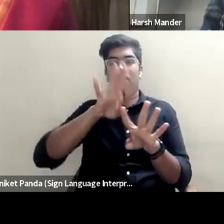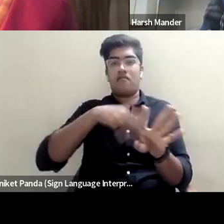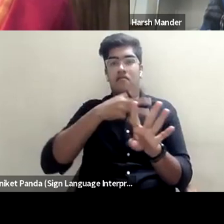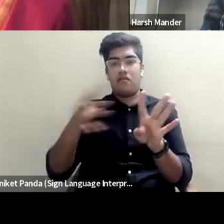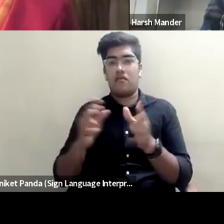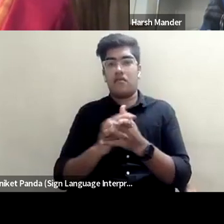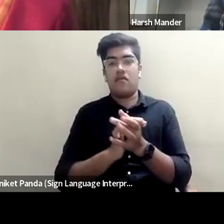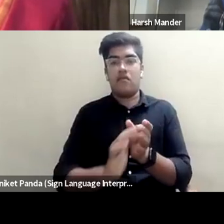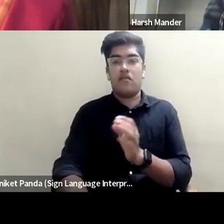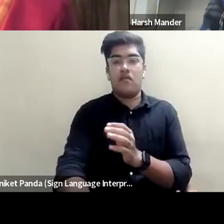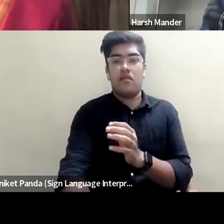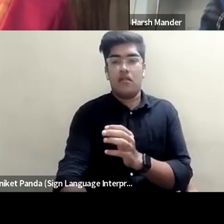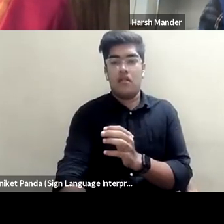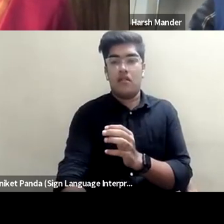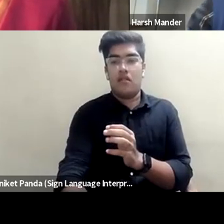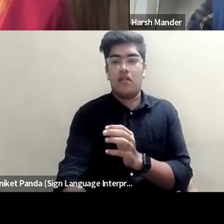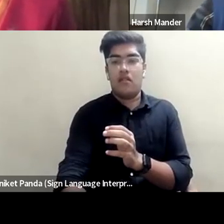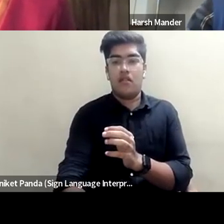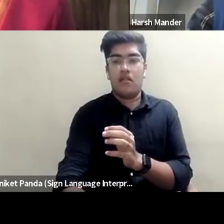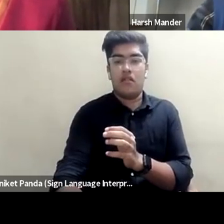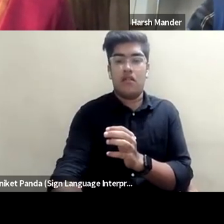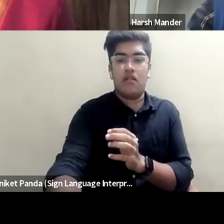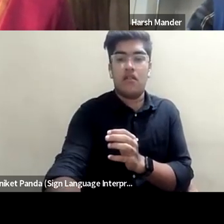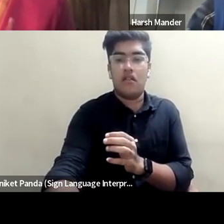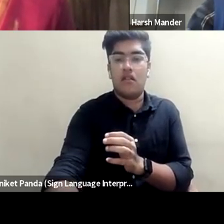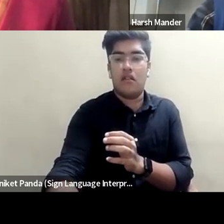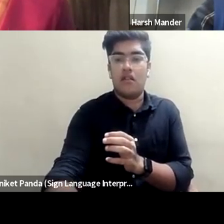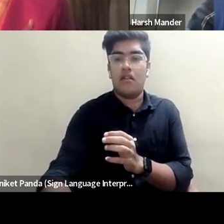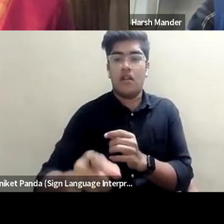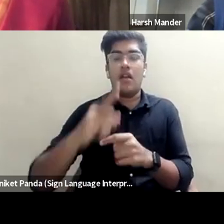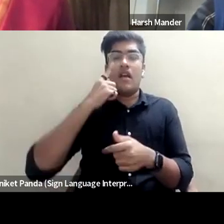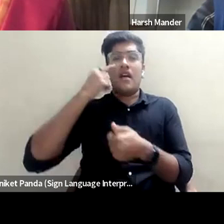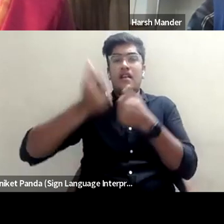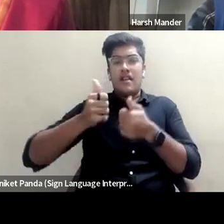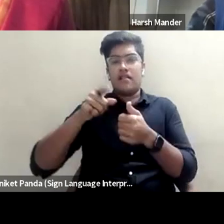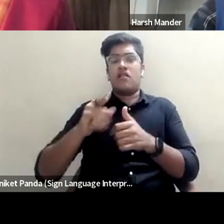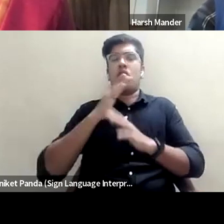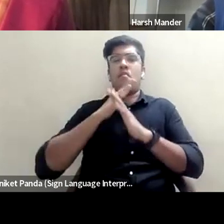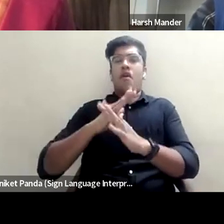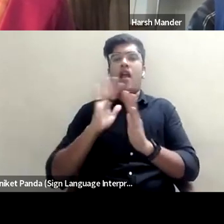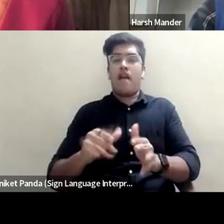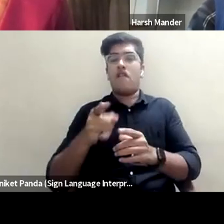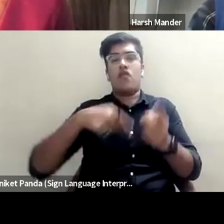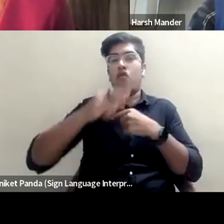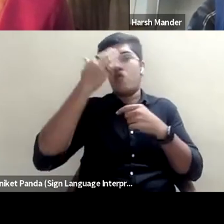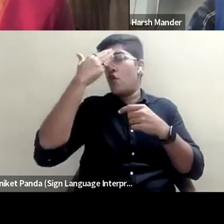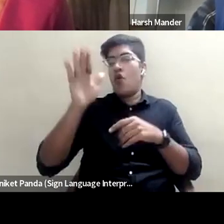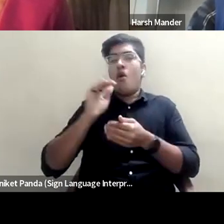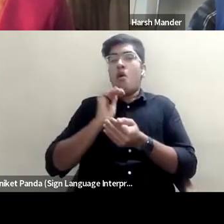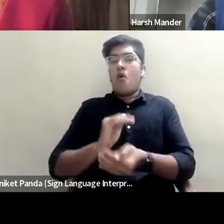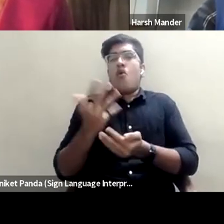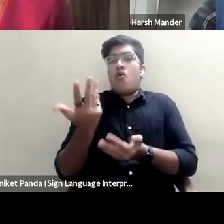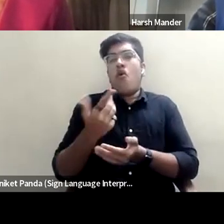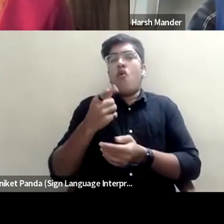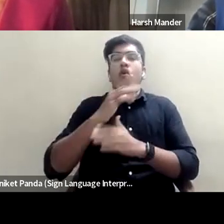of the fetus is banned. So you are protected right from before you are born.